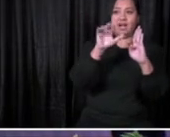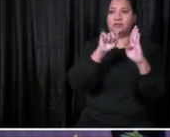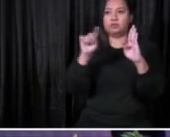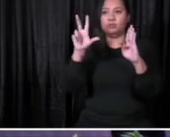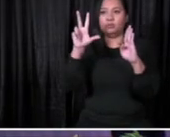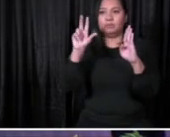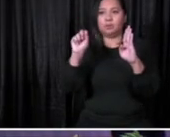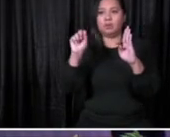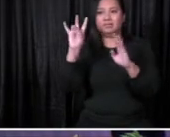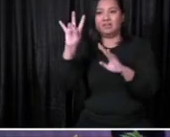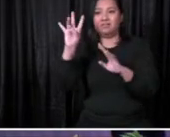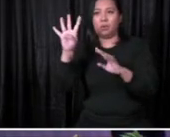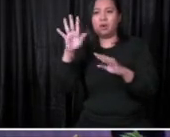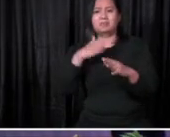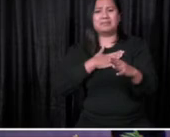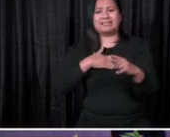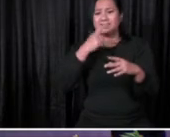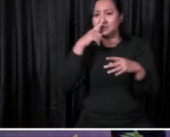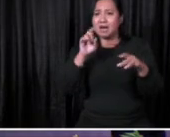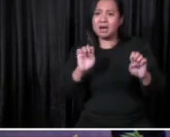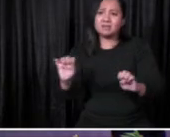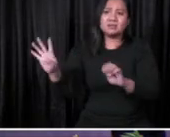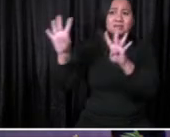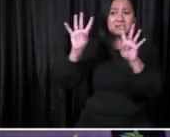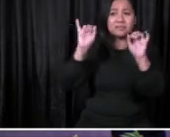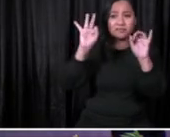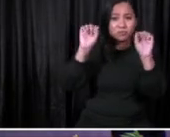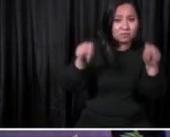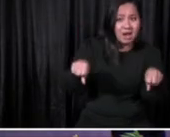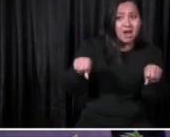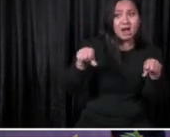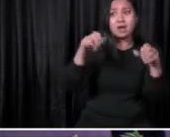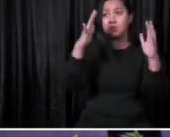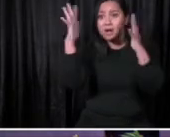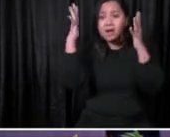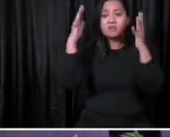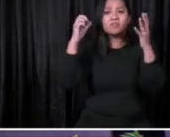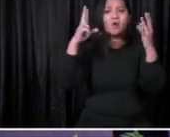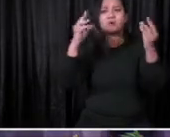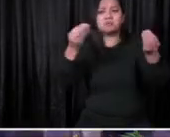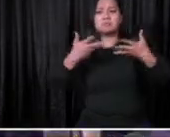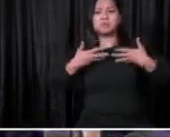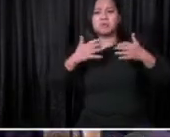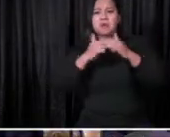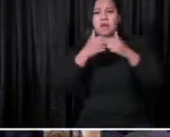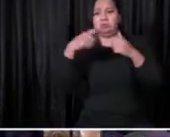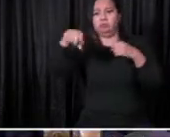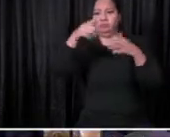if you're able, wave your hand, or otherwise indicate your presence.